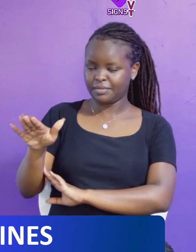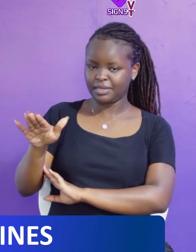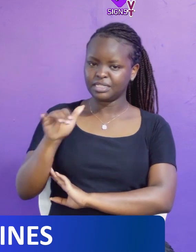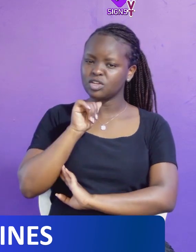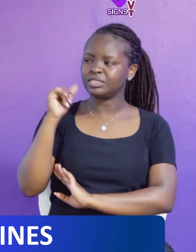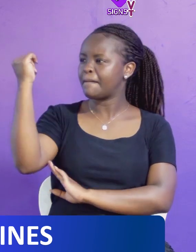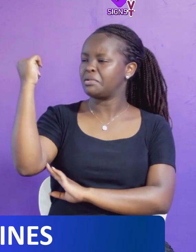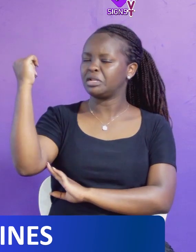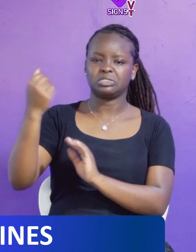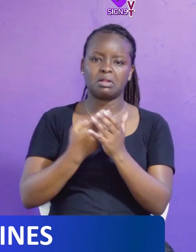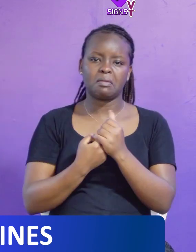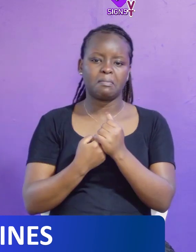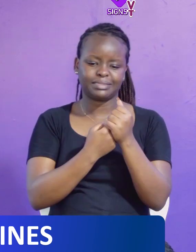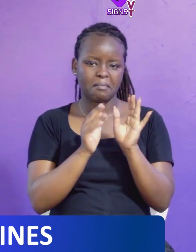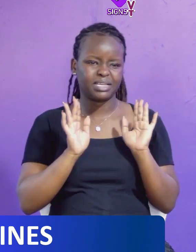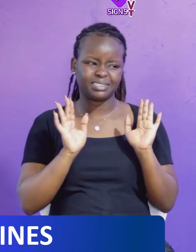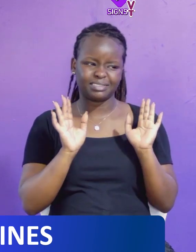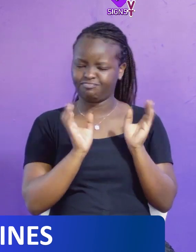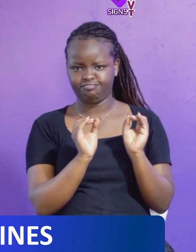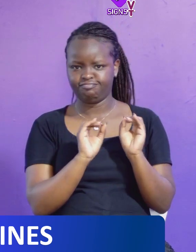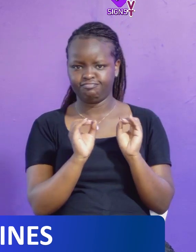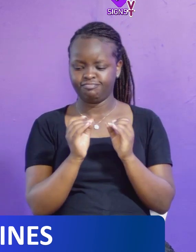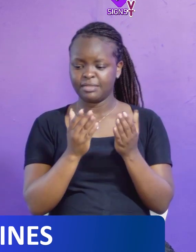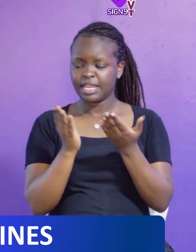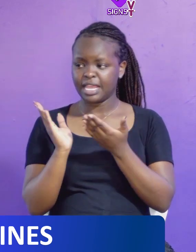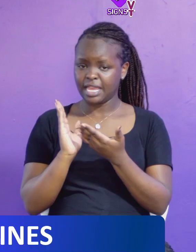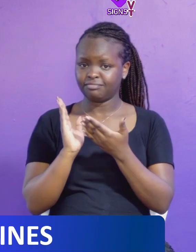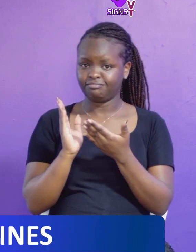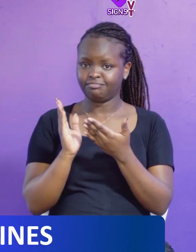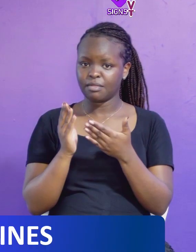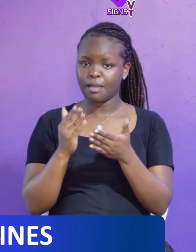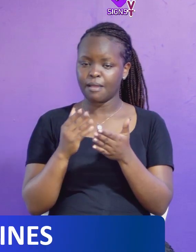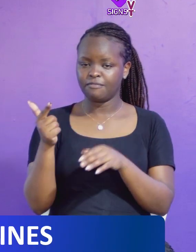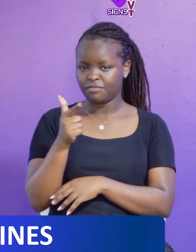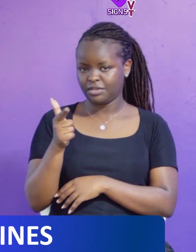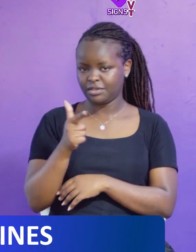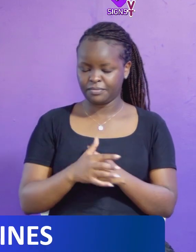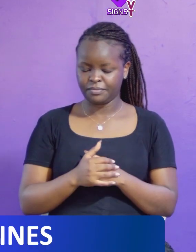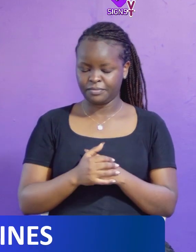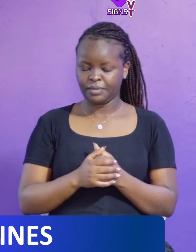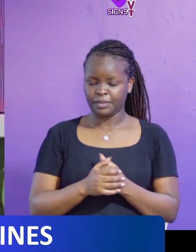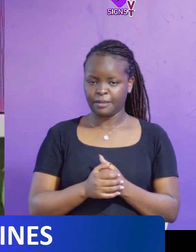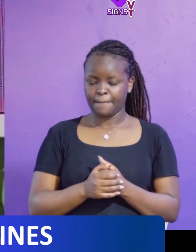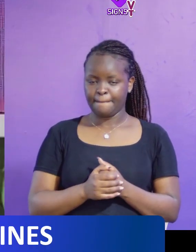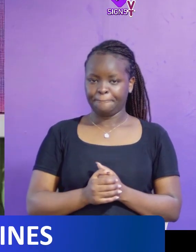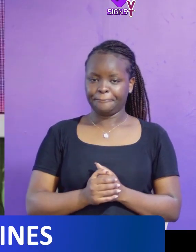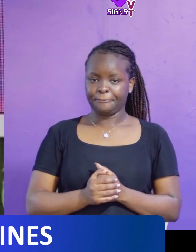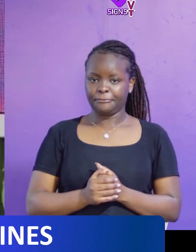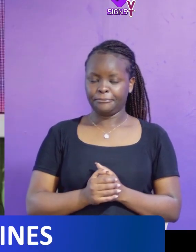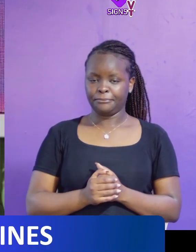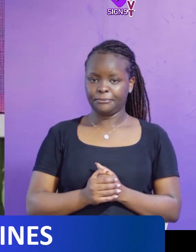political partner. And here is the president speaking in Kikuyu yesterday. We must stop